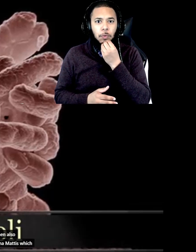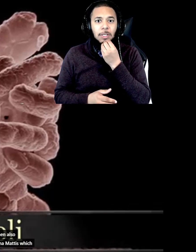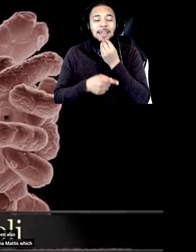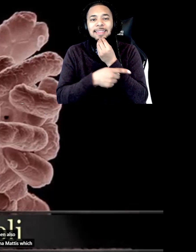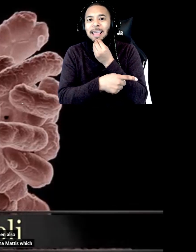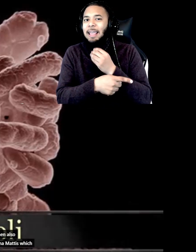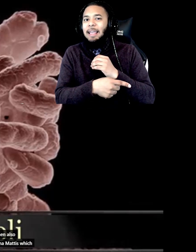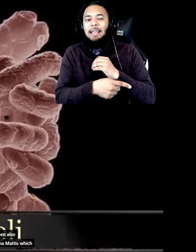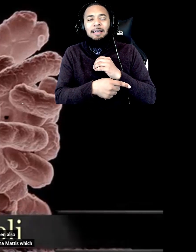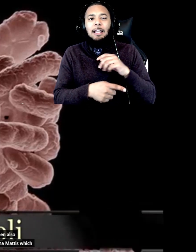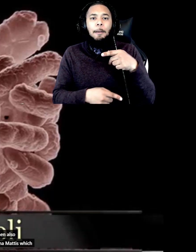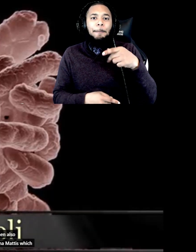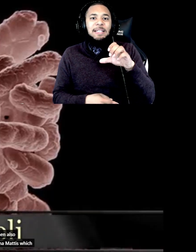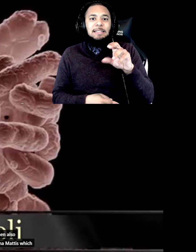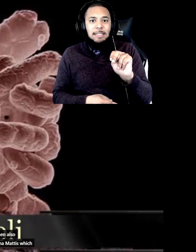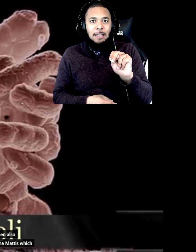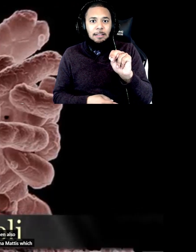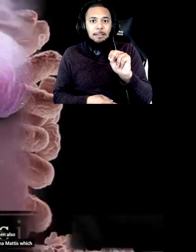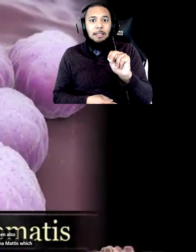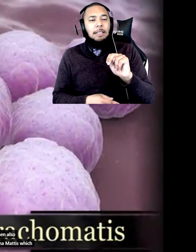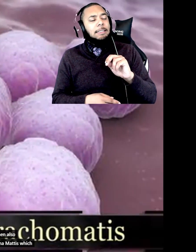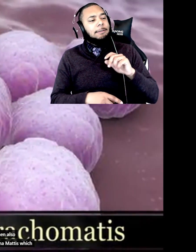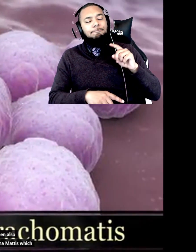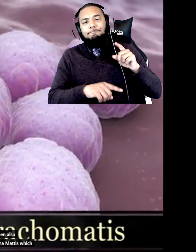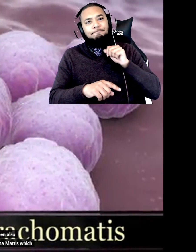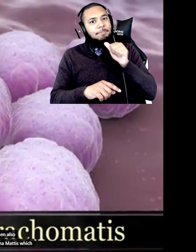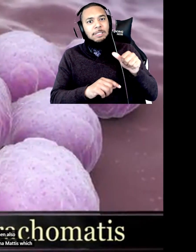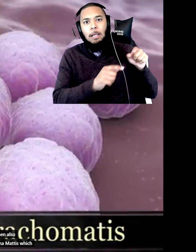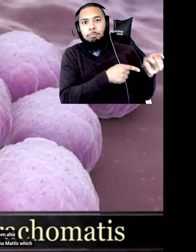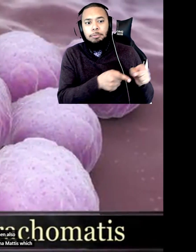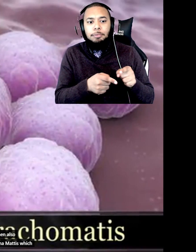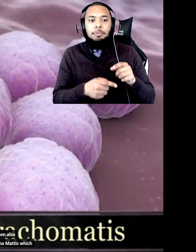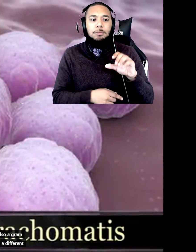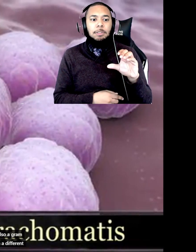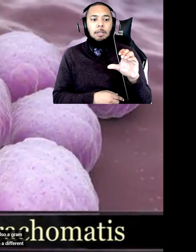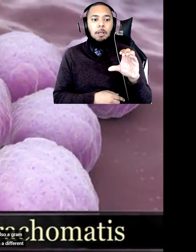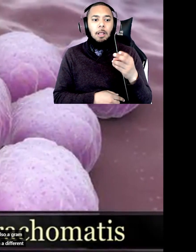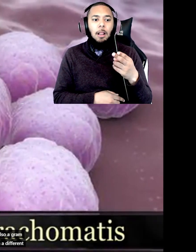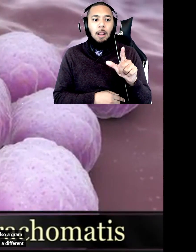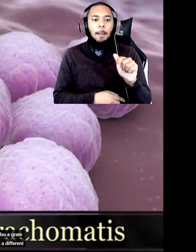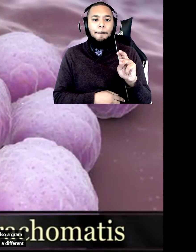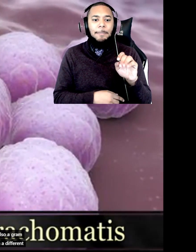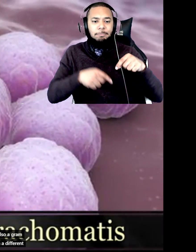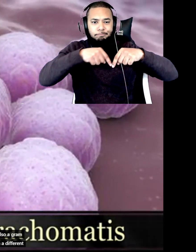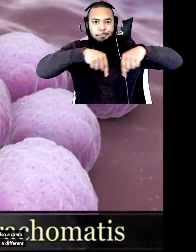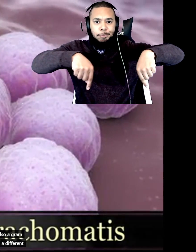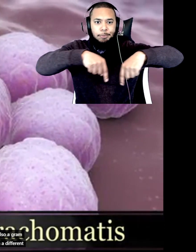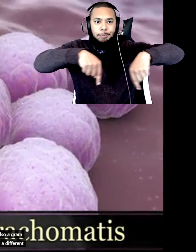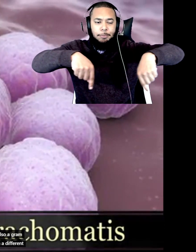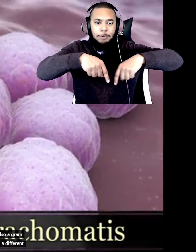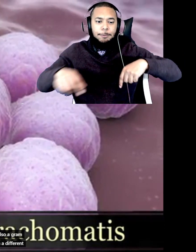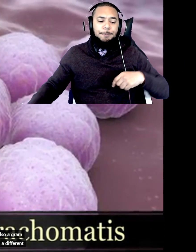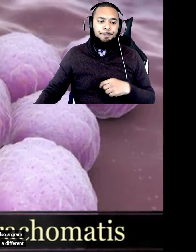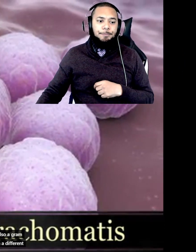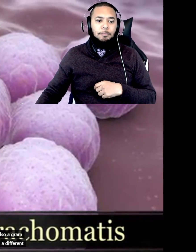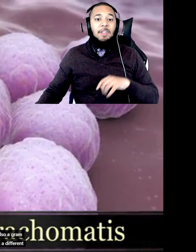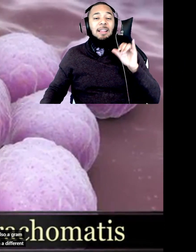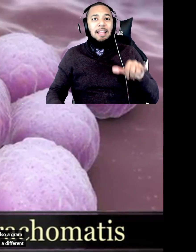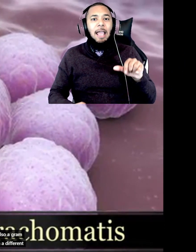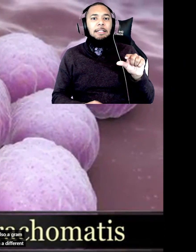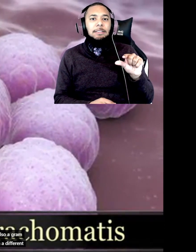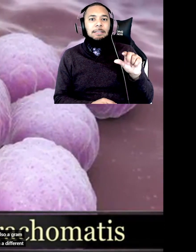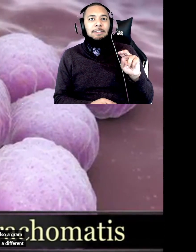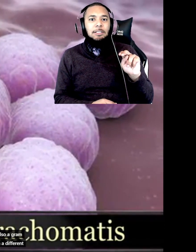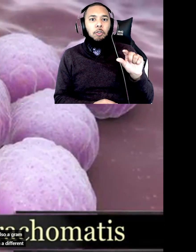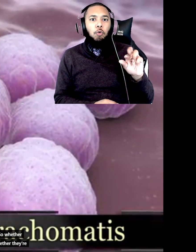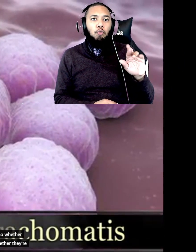penicillin. And then also the bacteria Chlamydia trachomatis, which causes chlamydia. That's also a gram-negative bacteria.